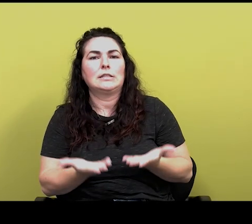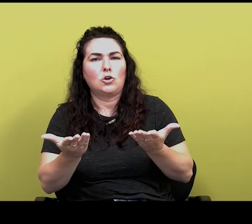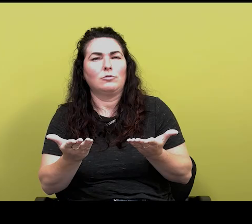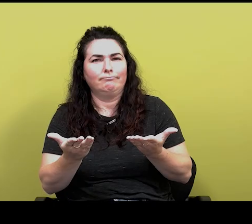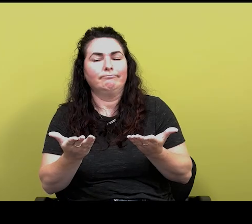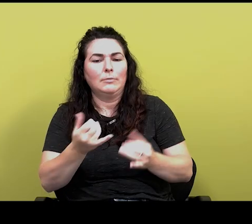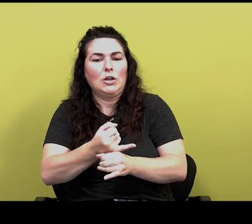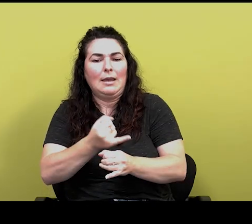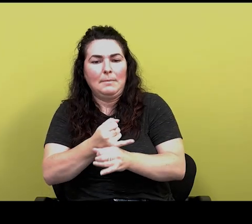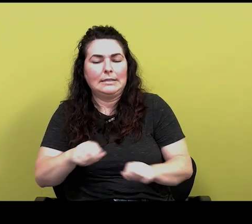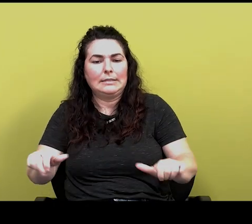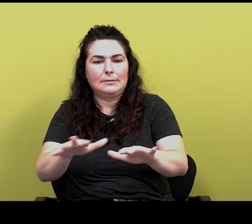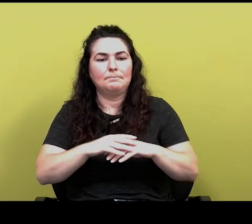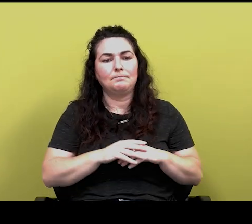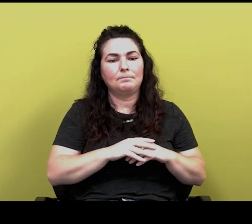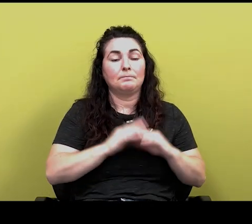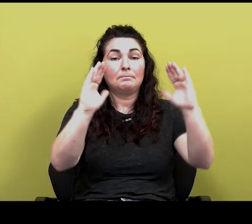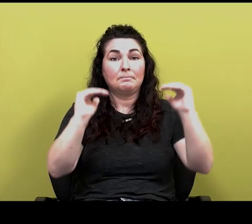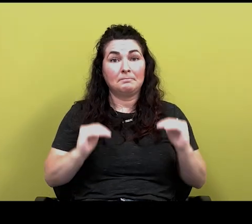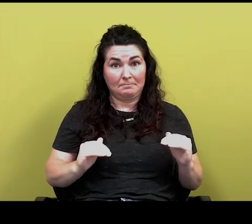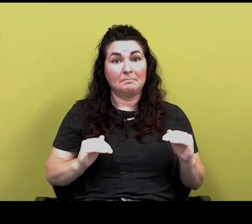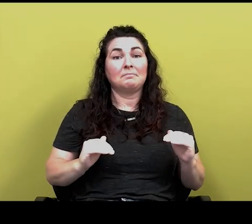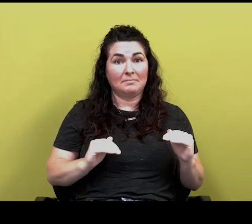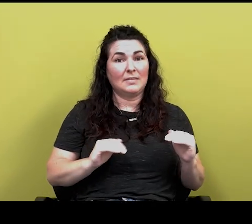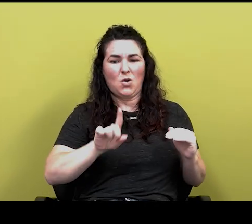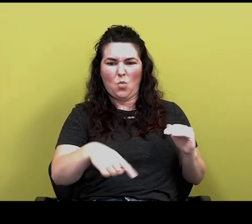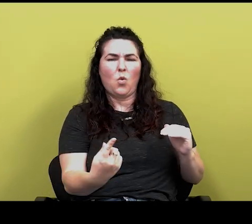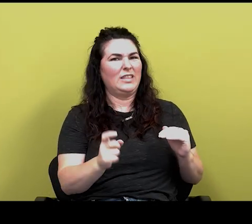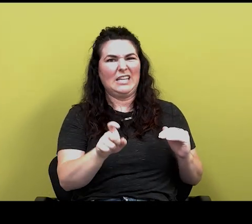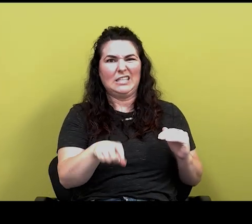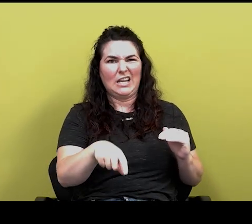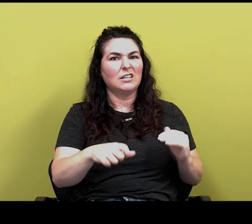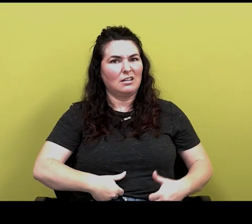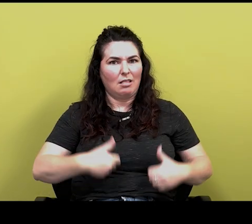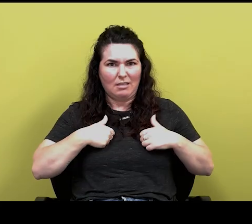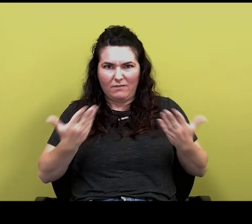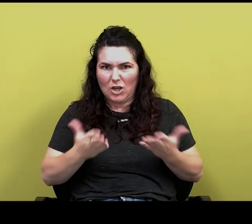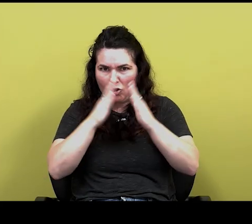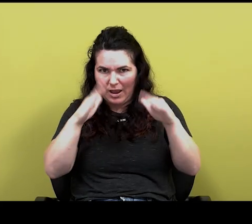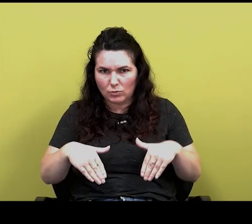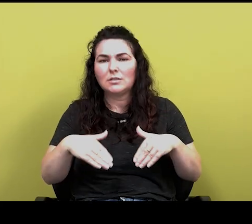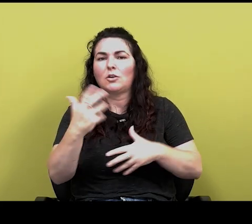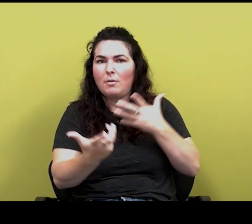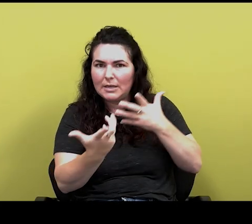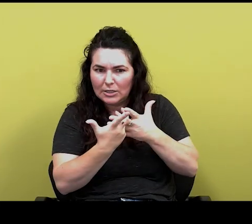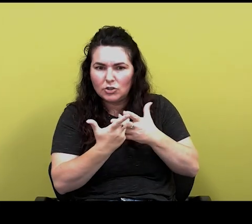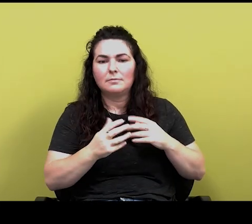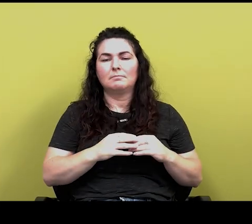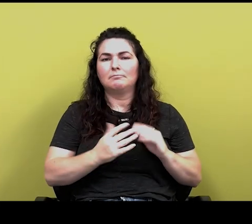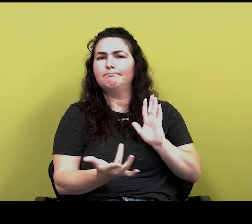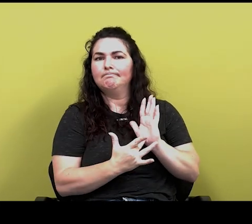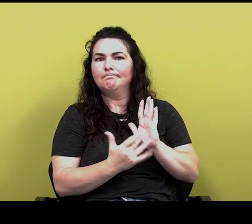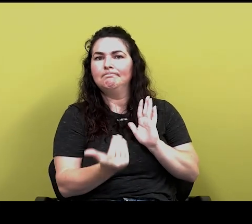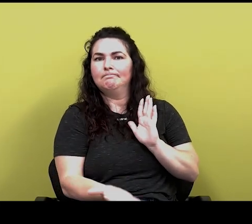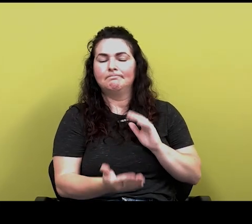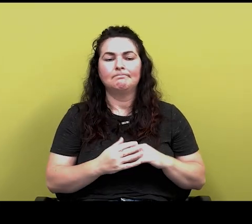The next option is for on-campus housing accommodations only. Students would select this option if they're only seeking an accommodation relating to